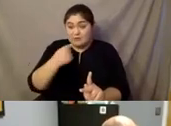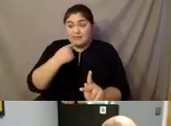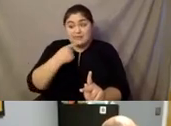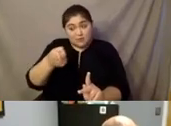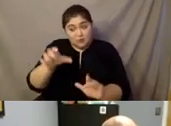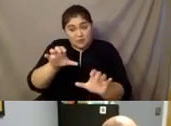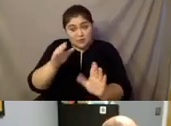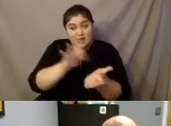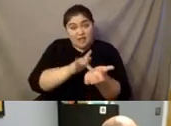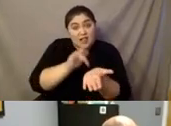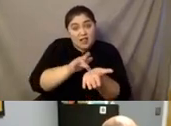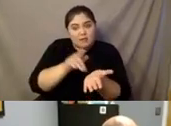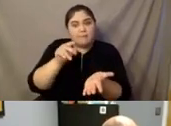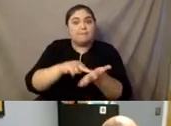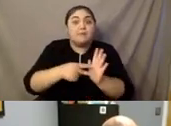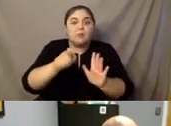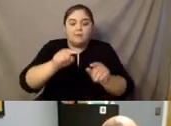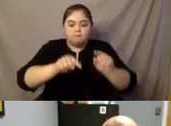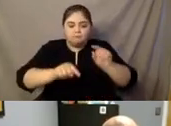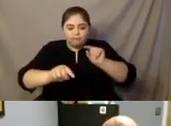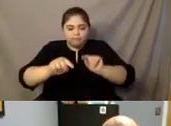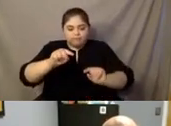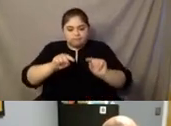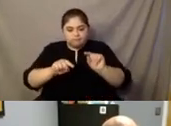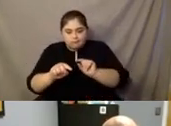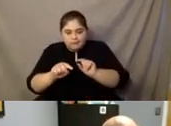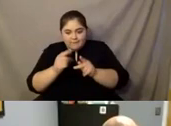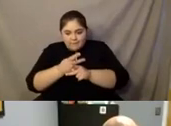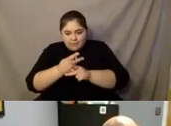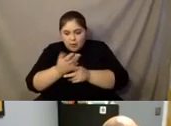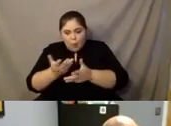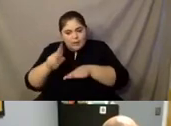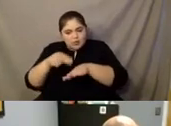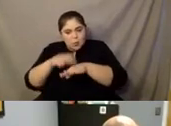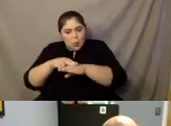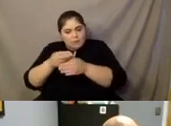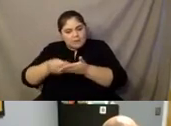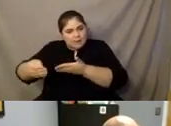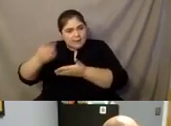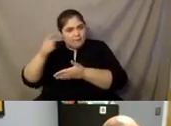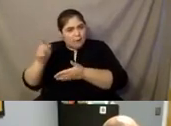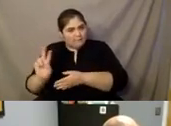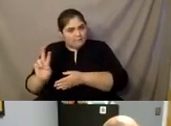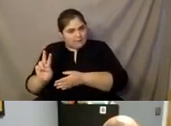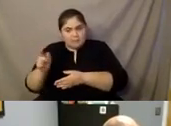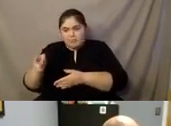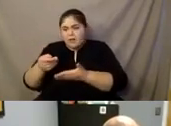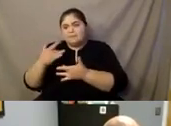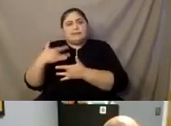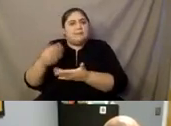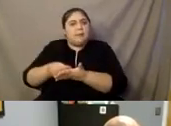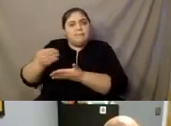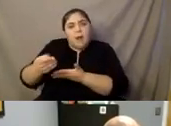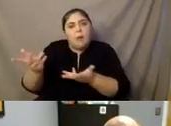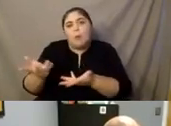exploitation, right? So we have to go back to get a baseline of what is normal for our victim. What do they usually spend money on?